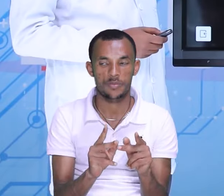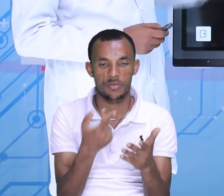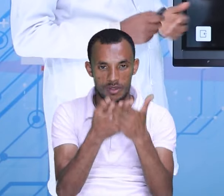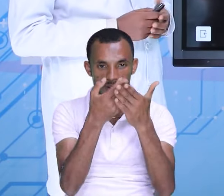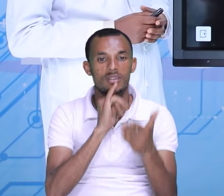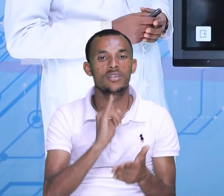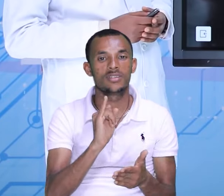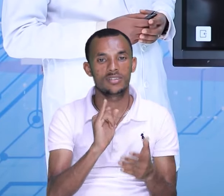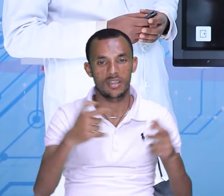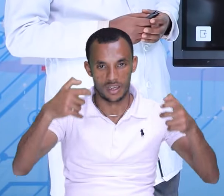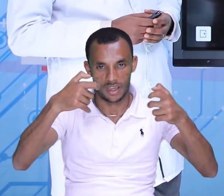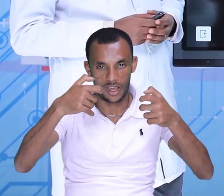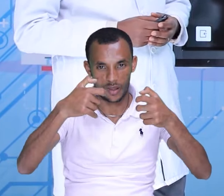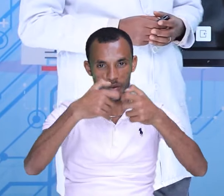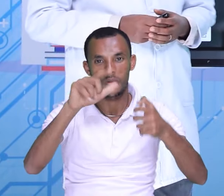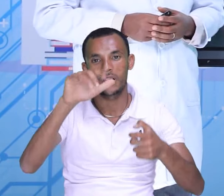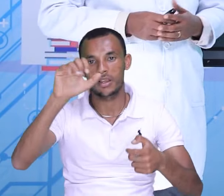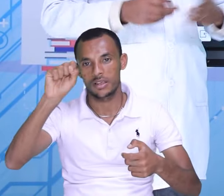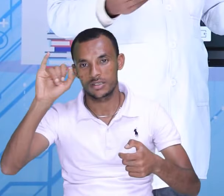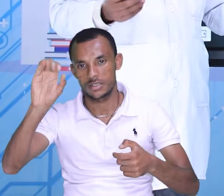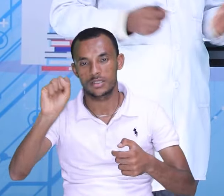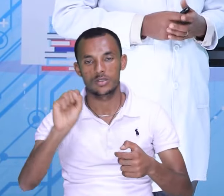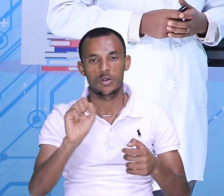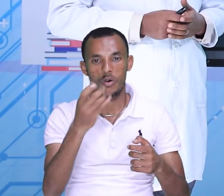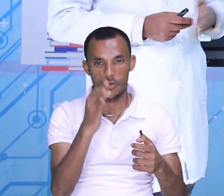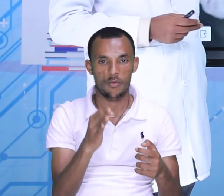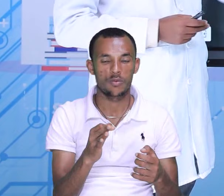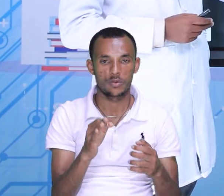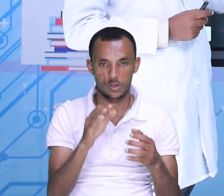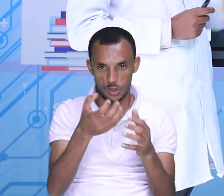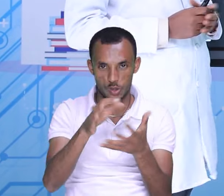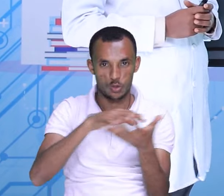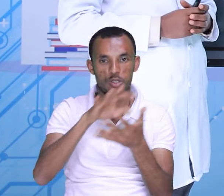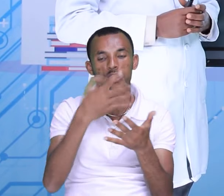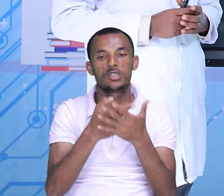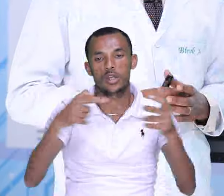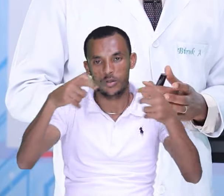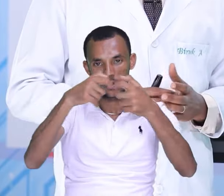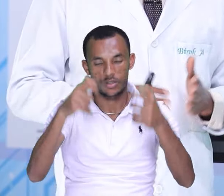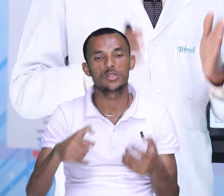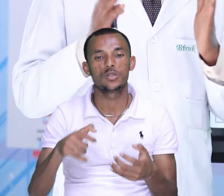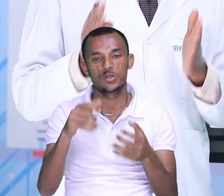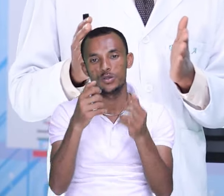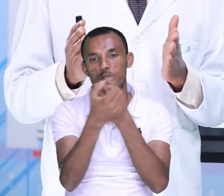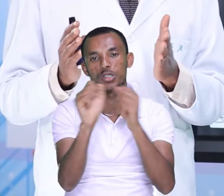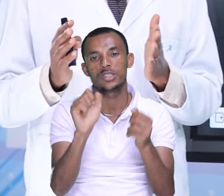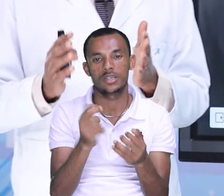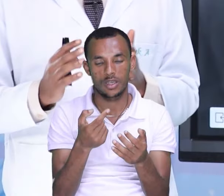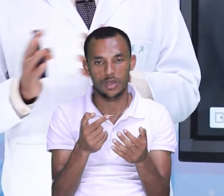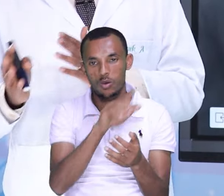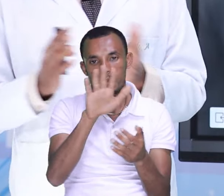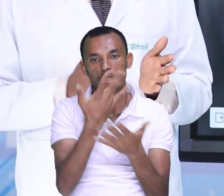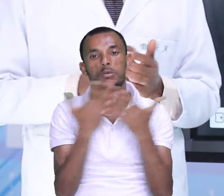This is electrolysis of aqueous solution. You know, different solution. This is electrolysis of aqueous solution. You know, a